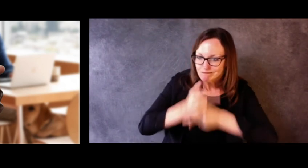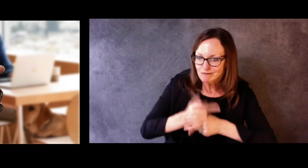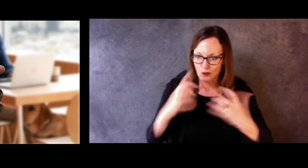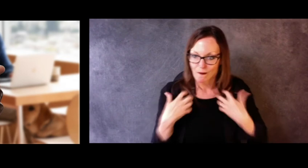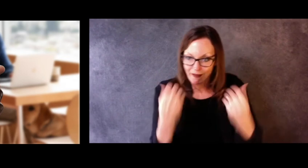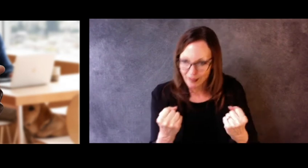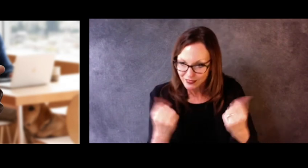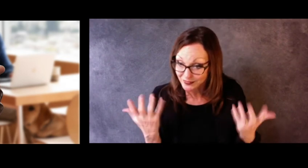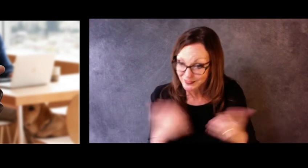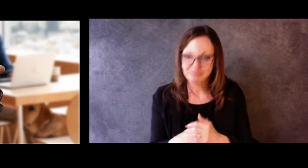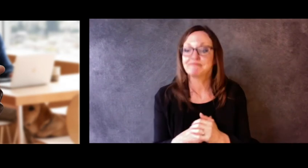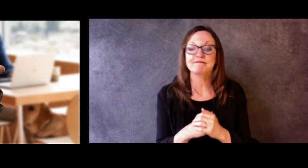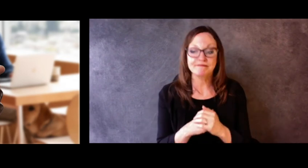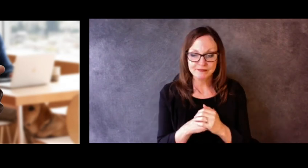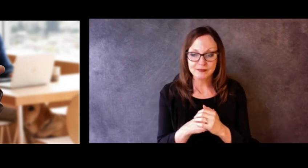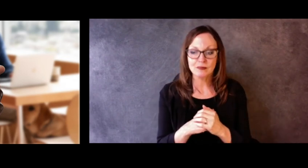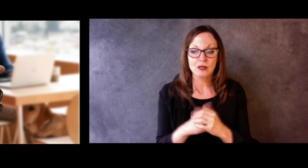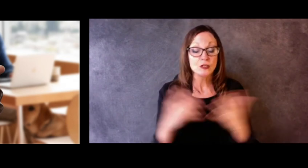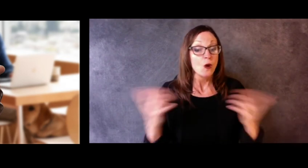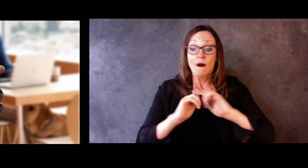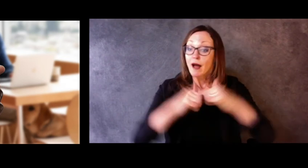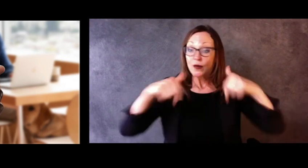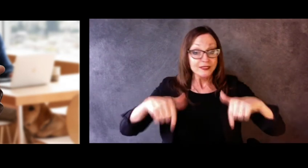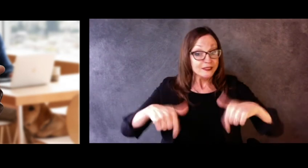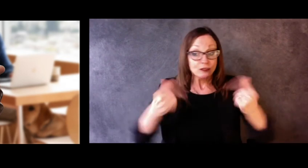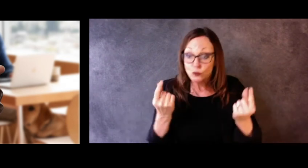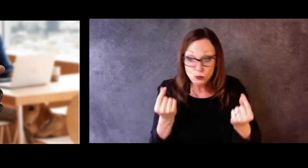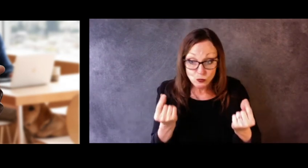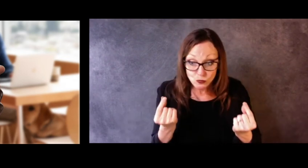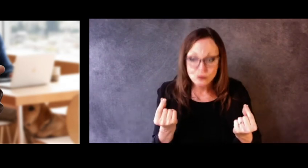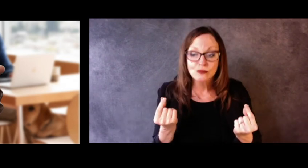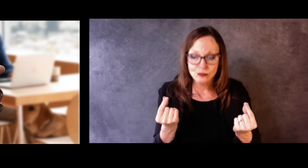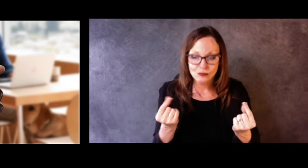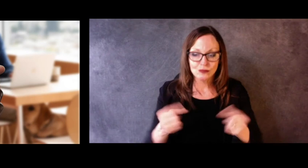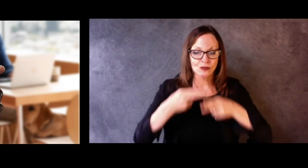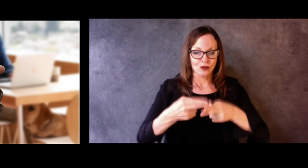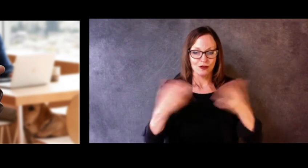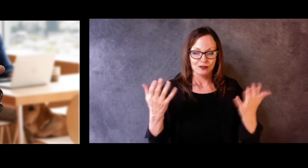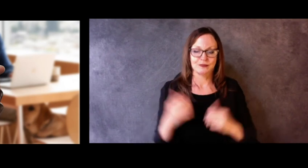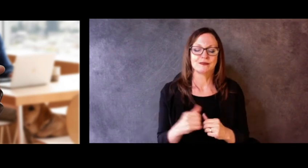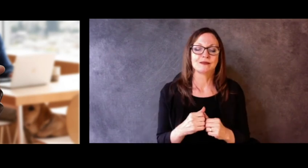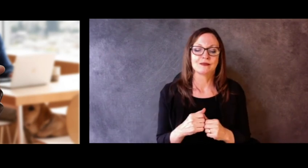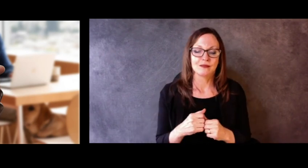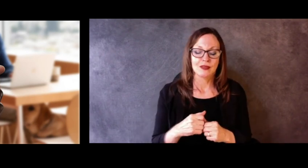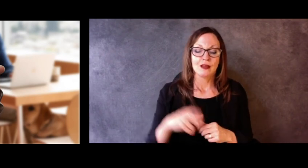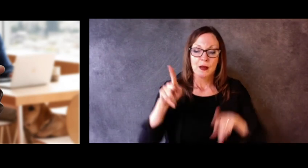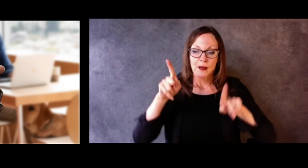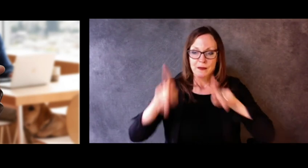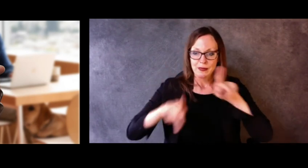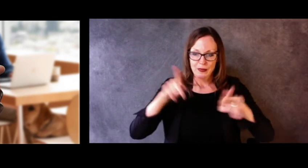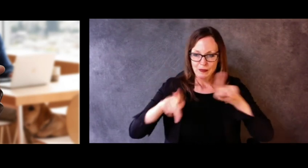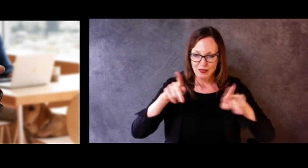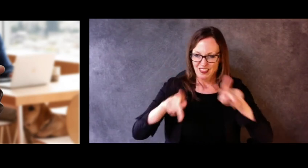Well, a key element of our AR kit is a feature called People Occlusion, which detects people in the camera field of view and estimates how far away a